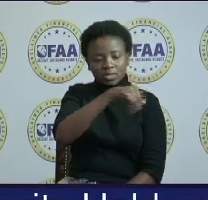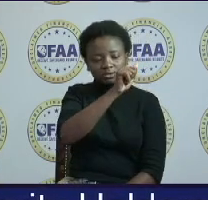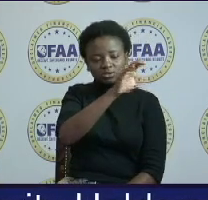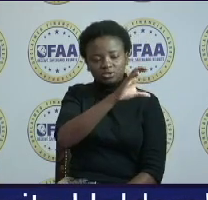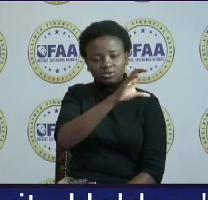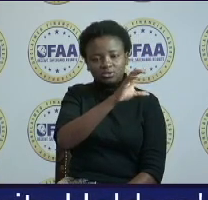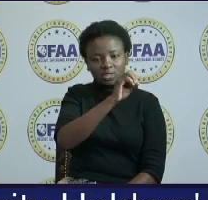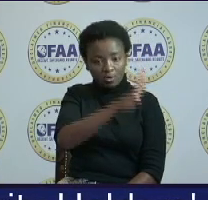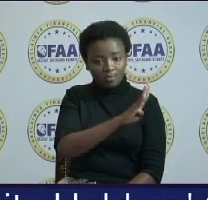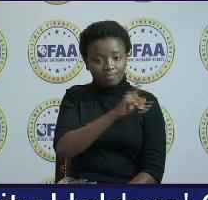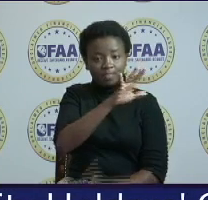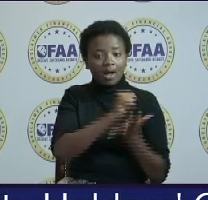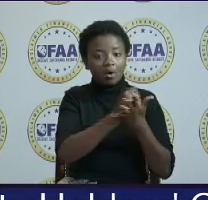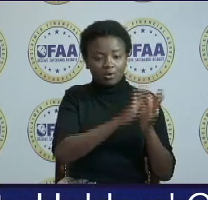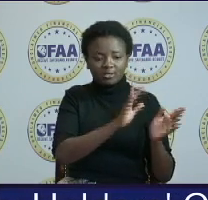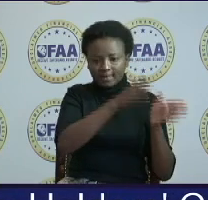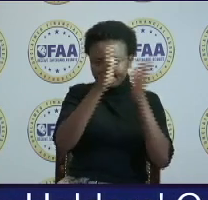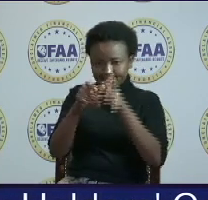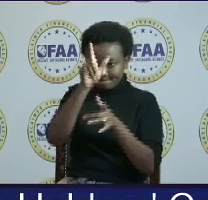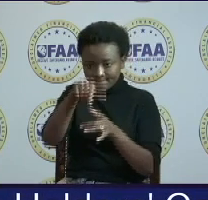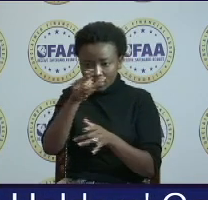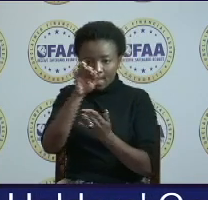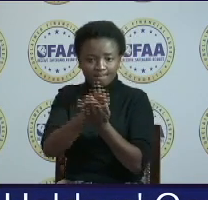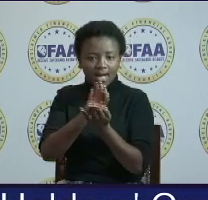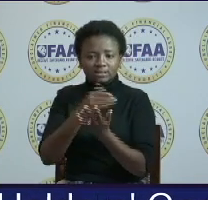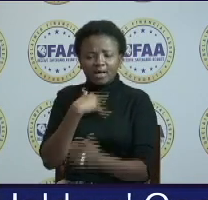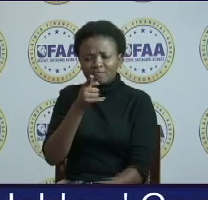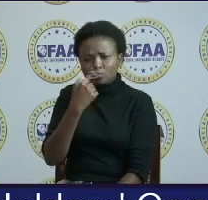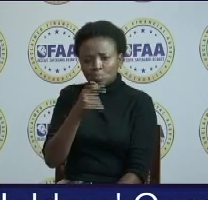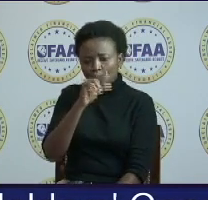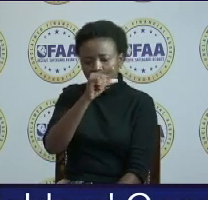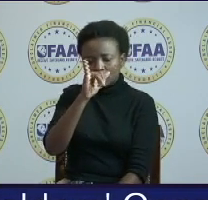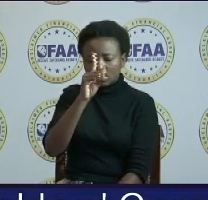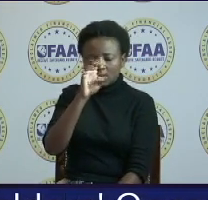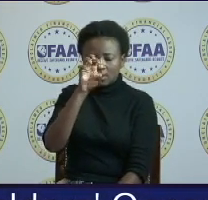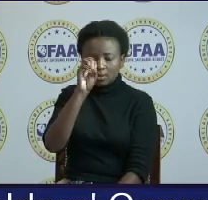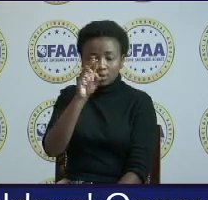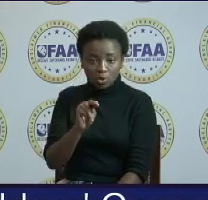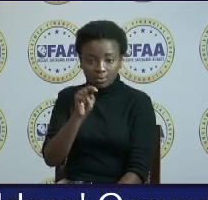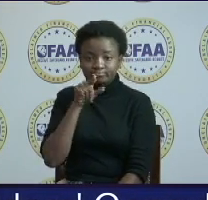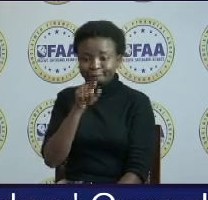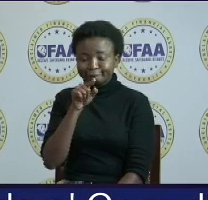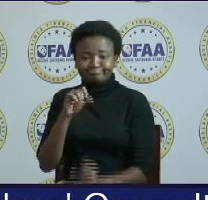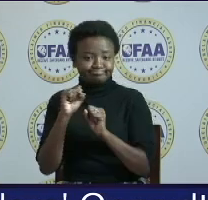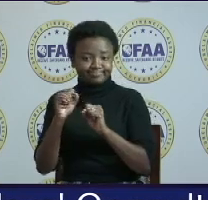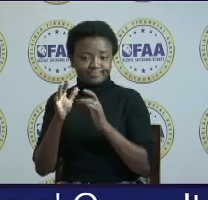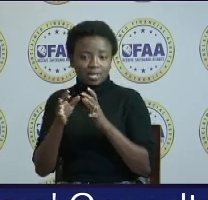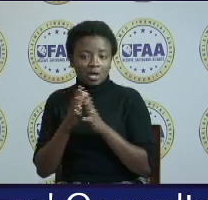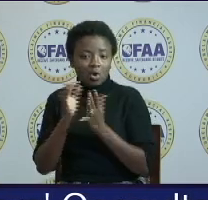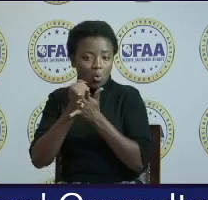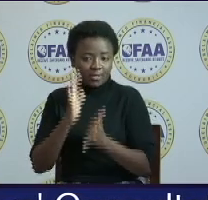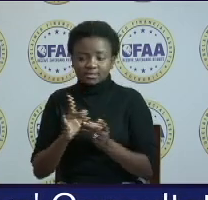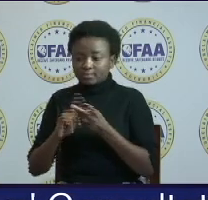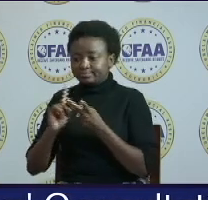an auditor for holders. And then Banks and Listed Firms, hosted by Gideon Nzioki, who is a senior auditor holders. And then